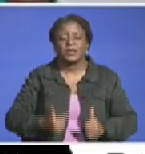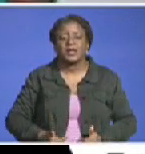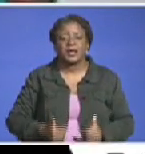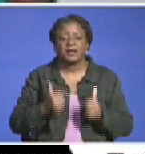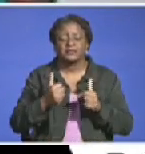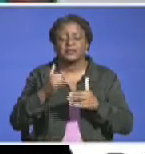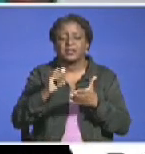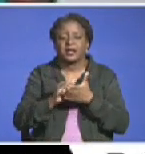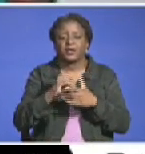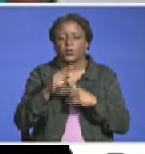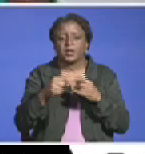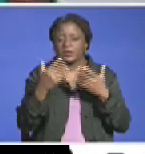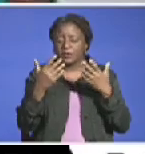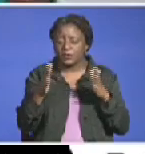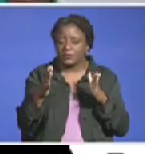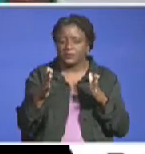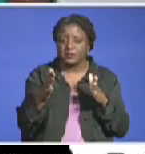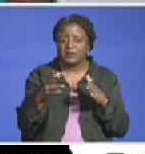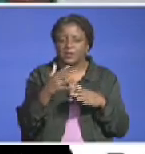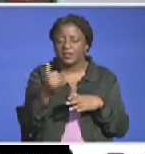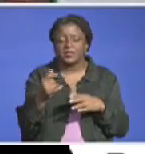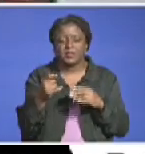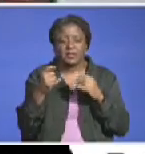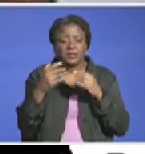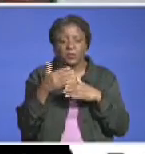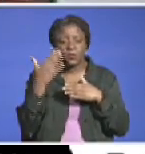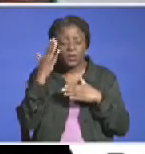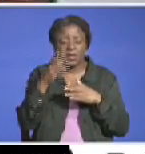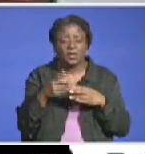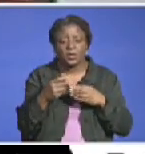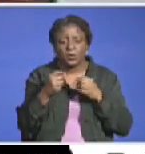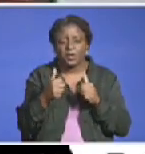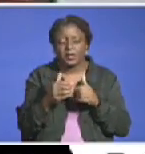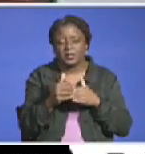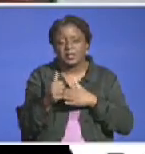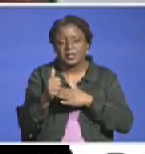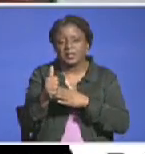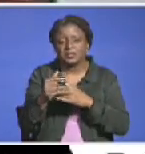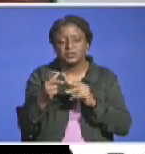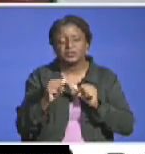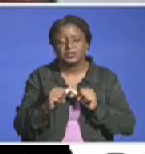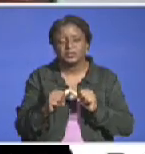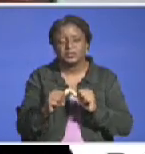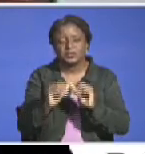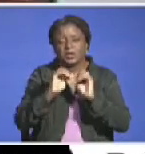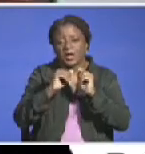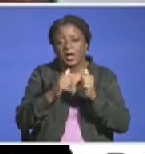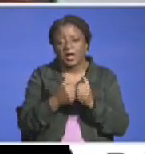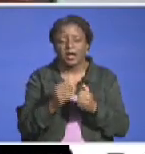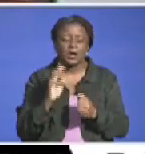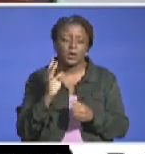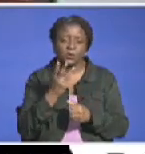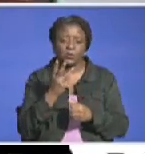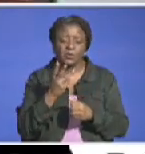that, when over, will quickly lead to the resumption of how we once lived.